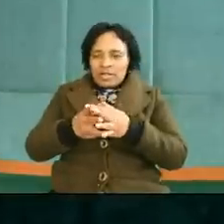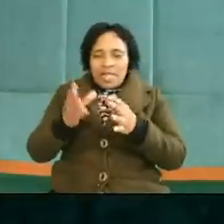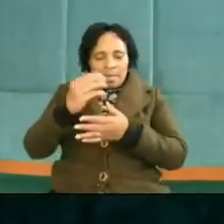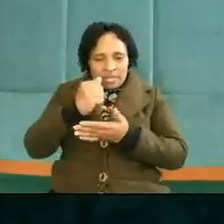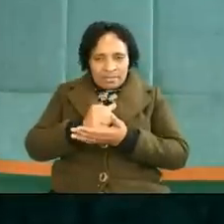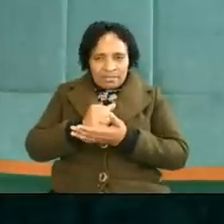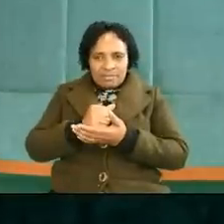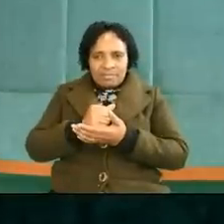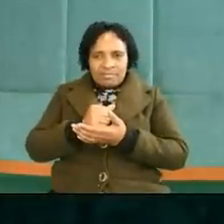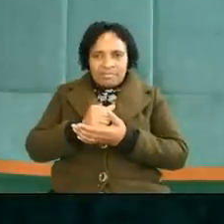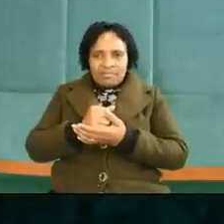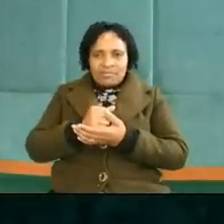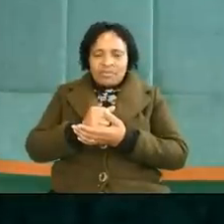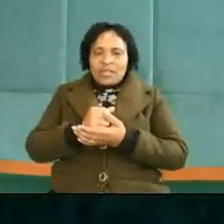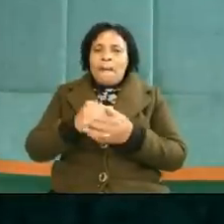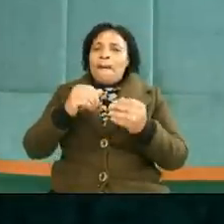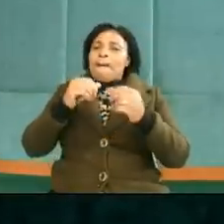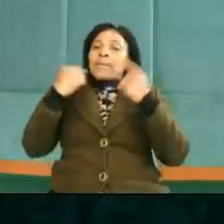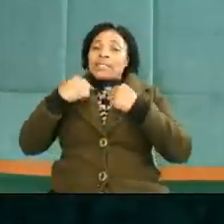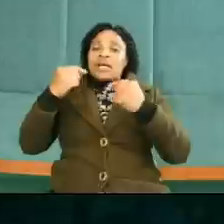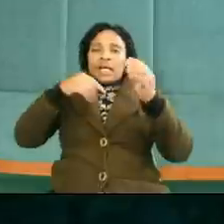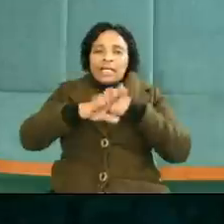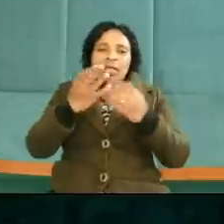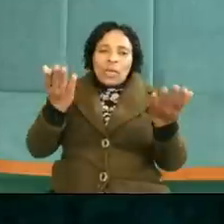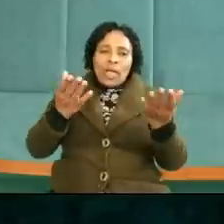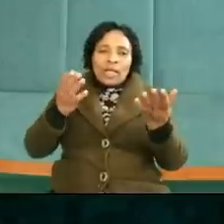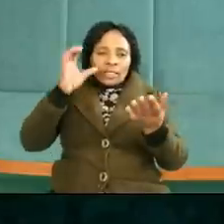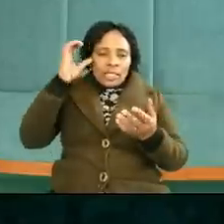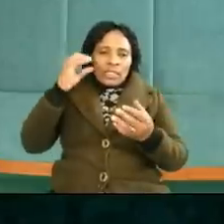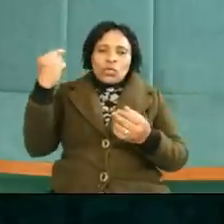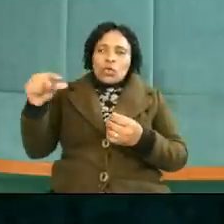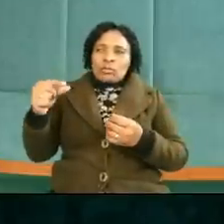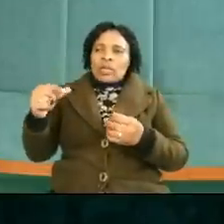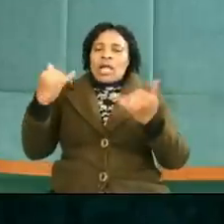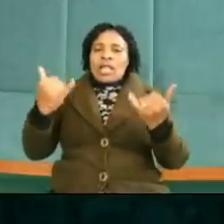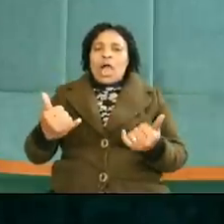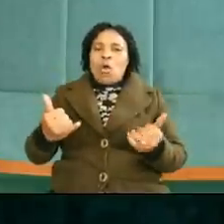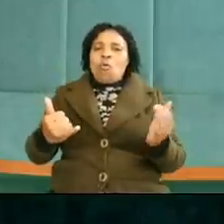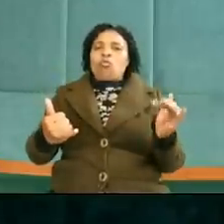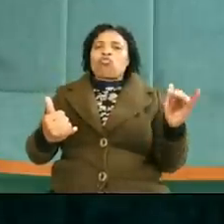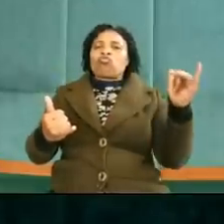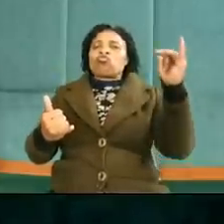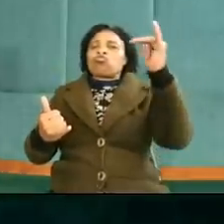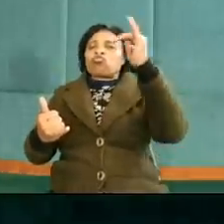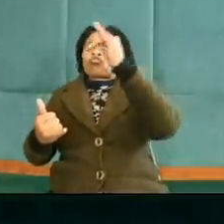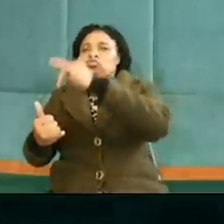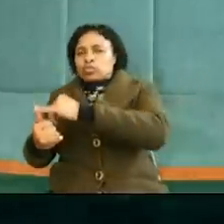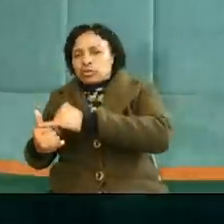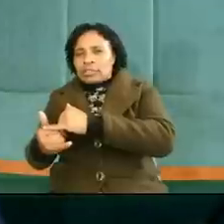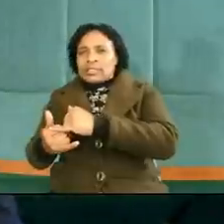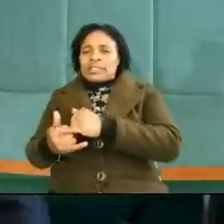Amen. First time you couldn't go into China with the gospel. Oh, now we can fly over Xi Jinping's